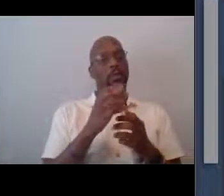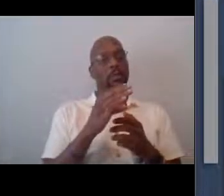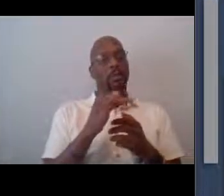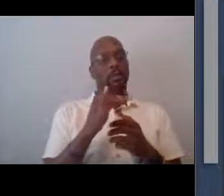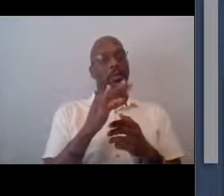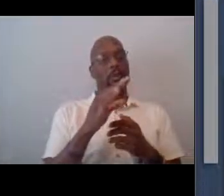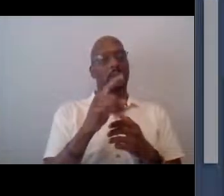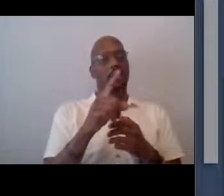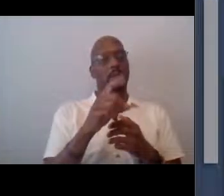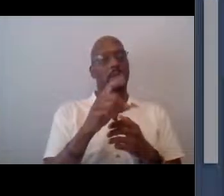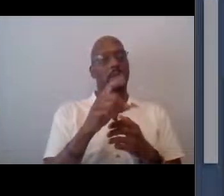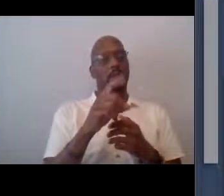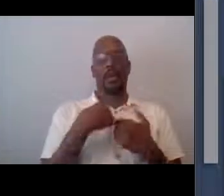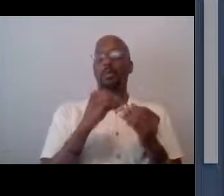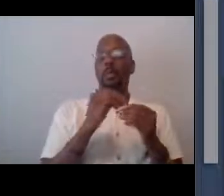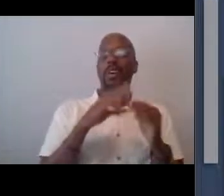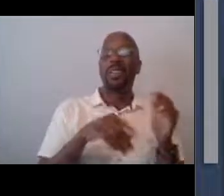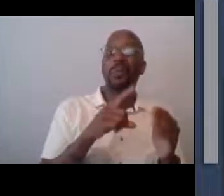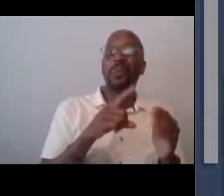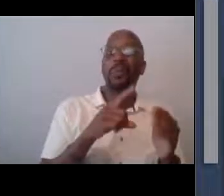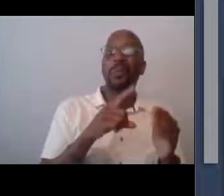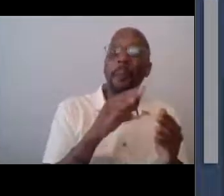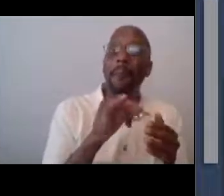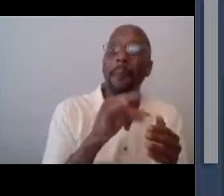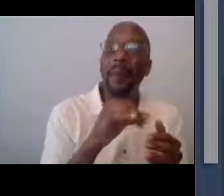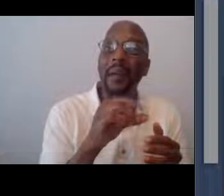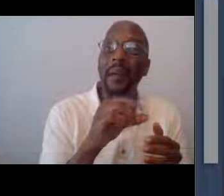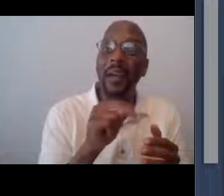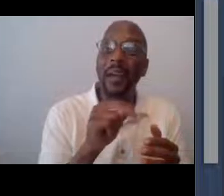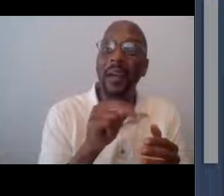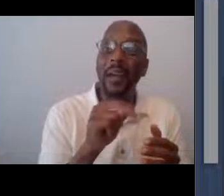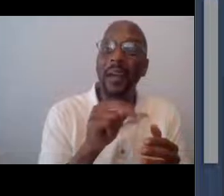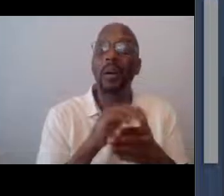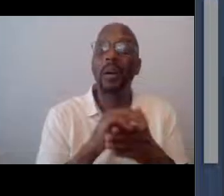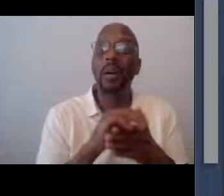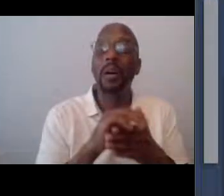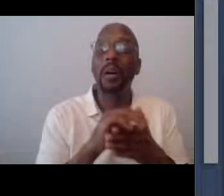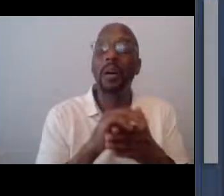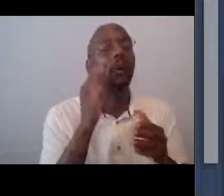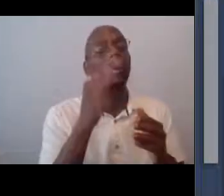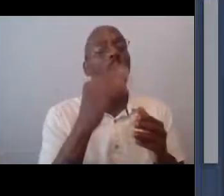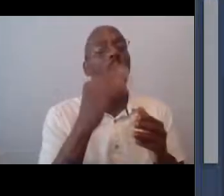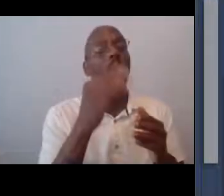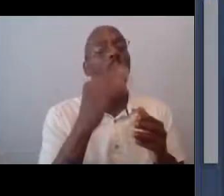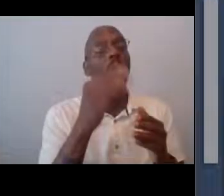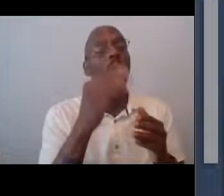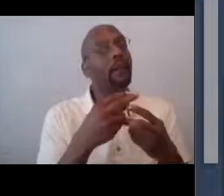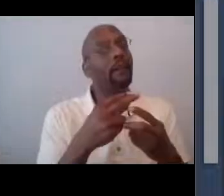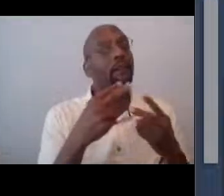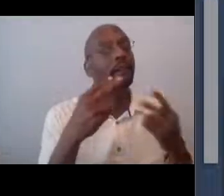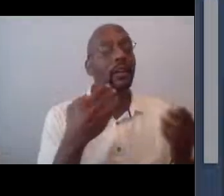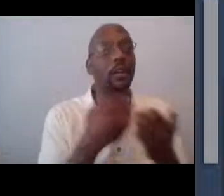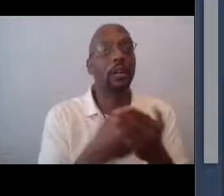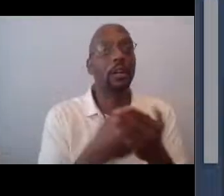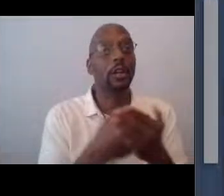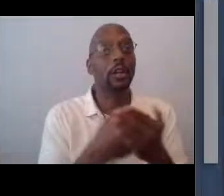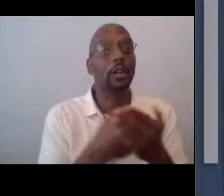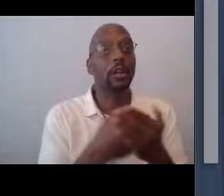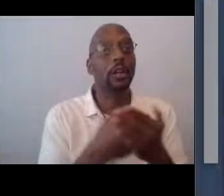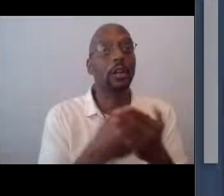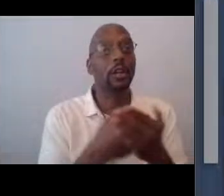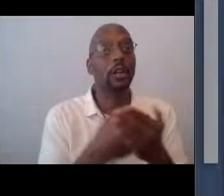extra this year, there's still going to be some really good projects that aren't funded. And then state and legislative matters, it looked like